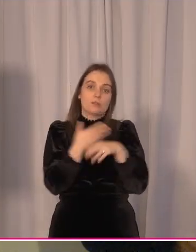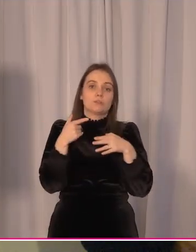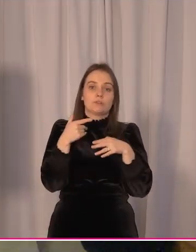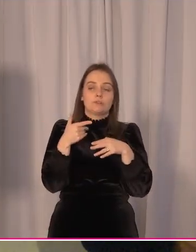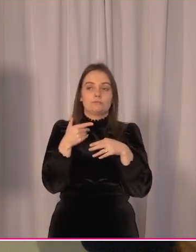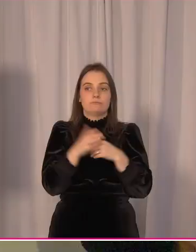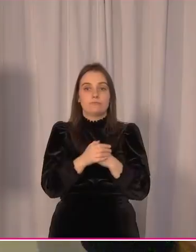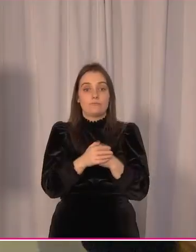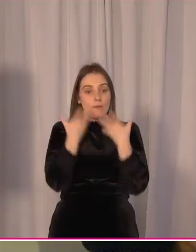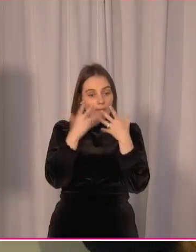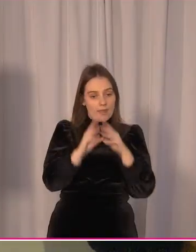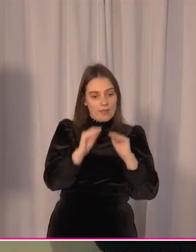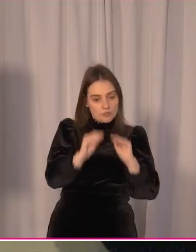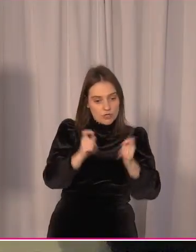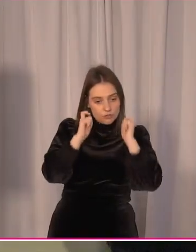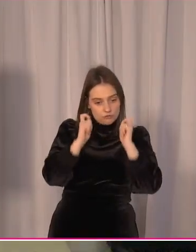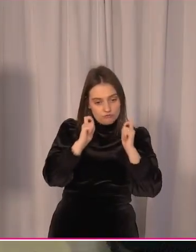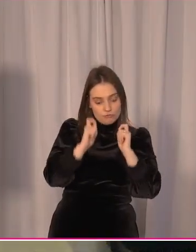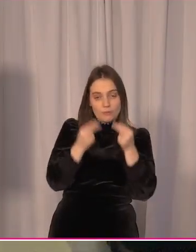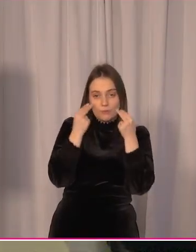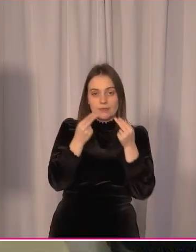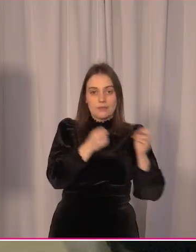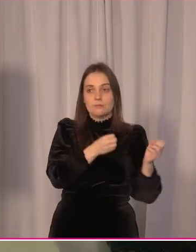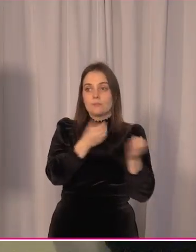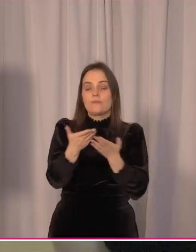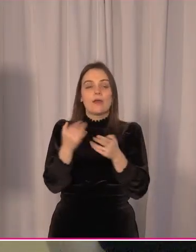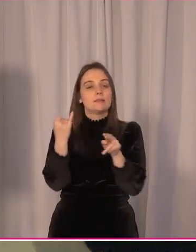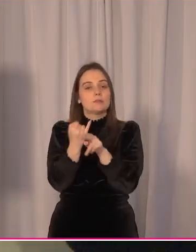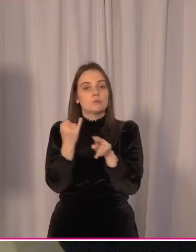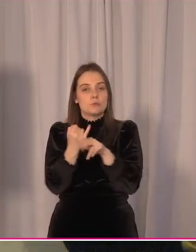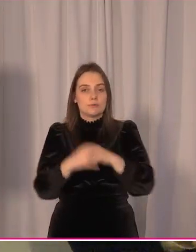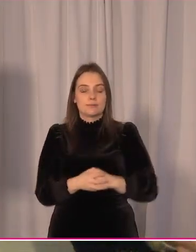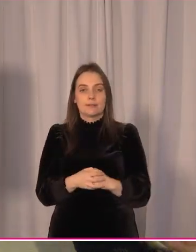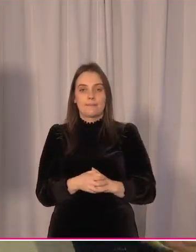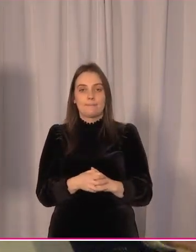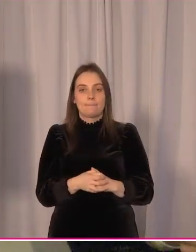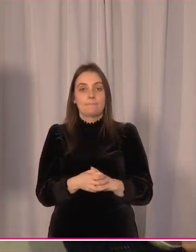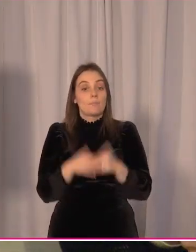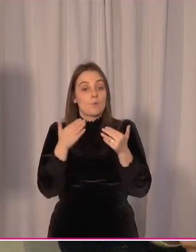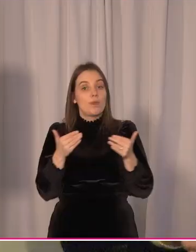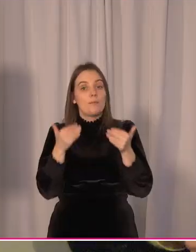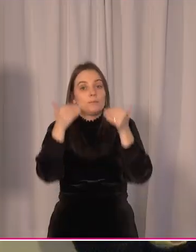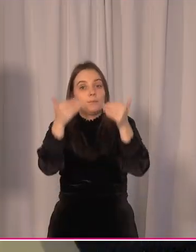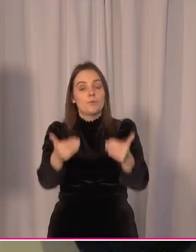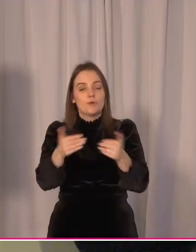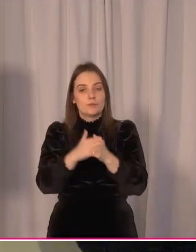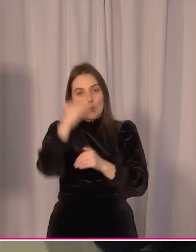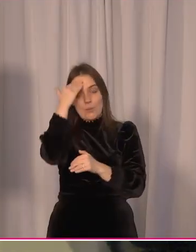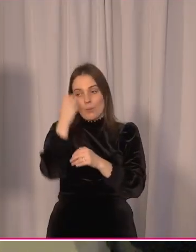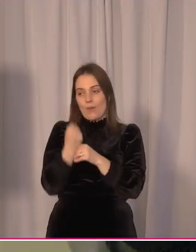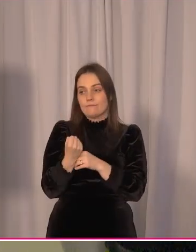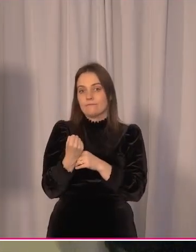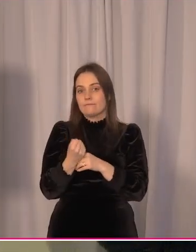of our education and training within schools, etc. I'd like to move swiftly on. I know we have